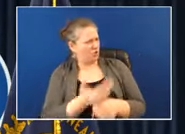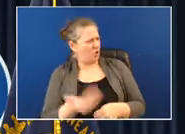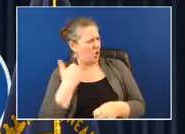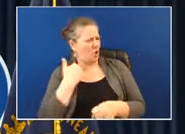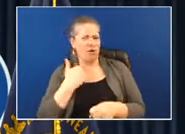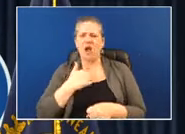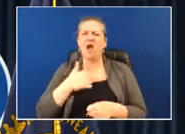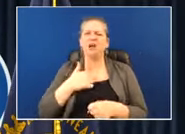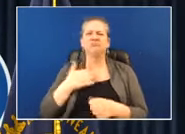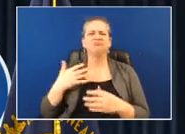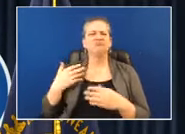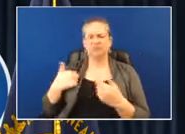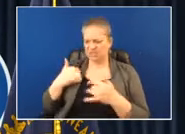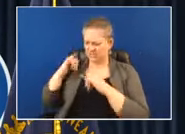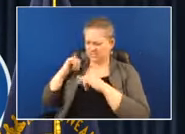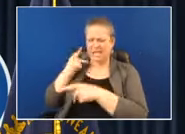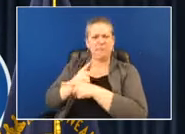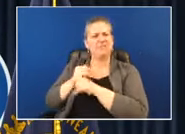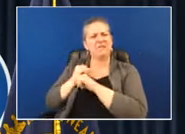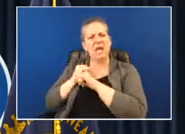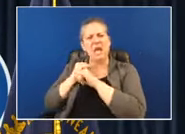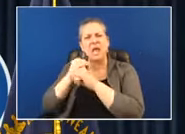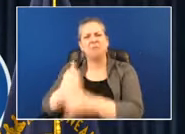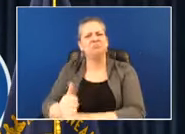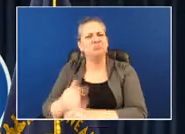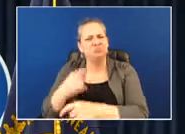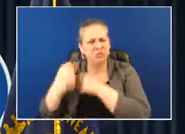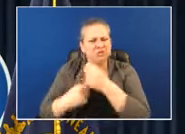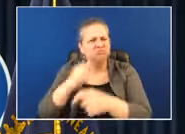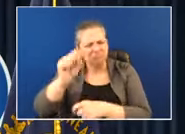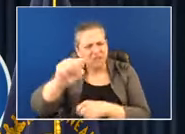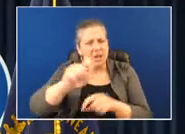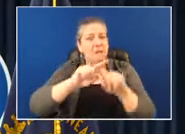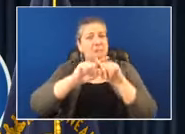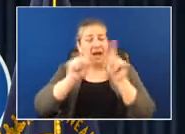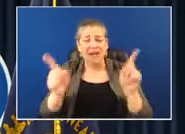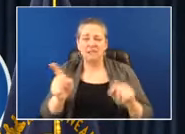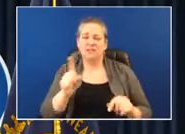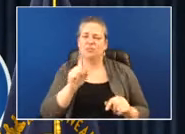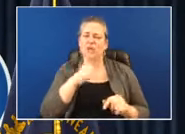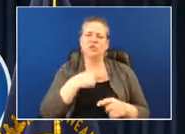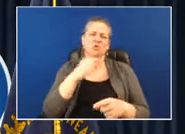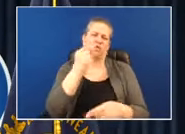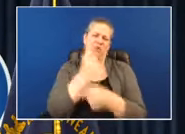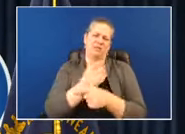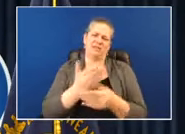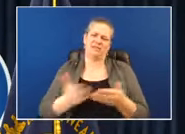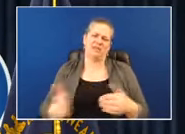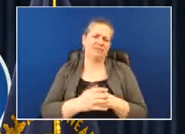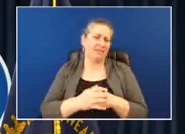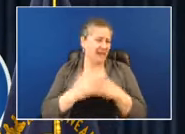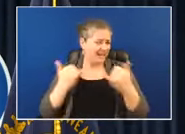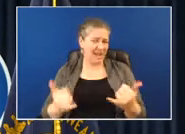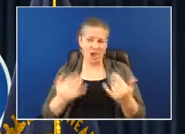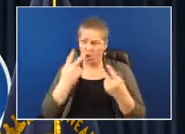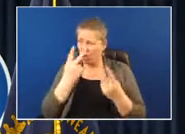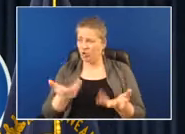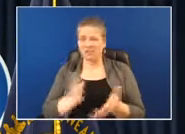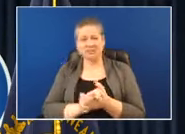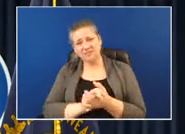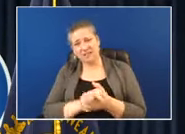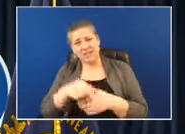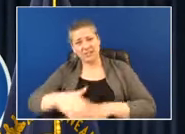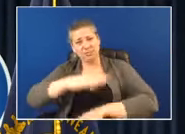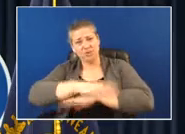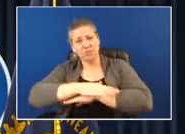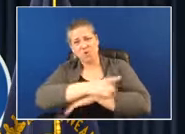And we're just trying to do the right thing. I think people by now, through everything we've been through everything we've said at this podium, knows that I'm not